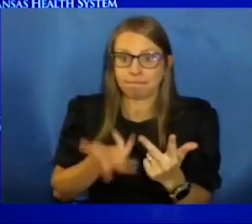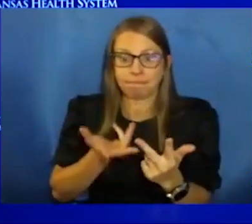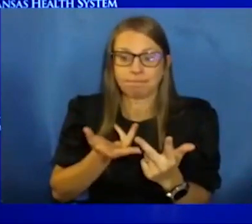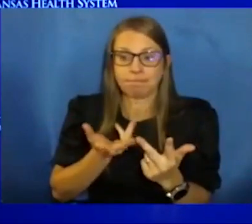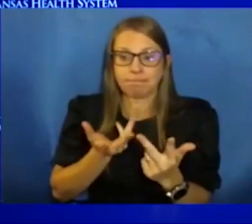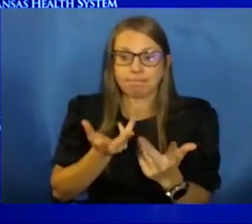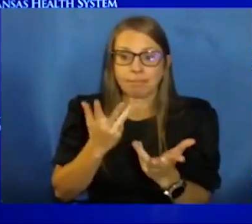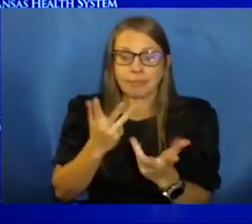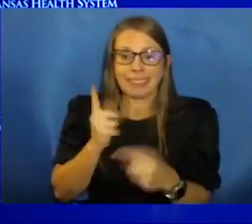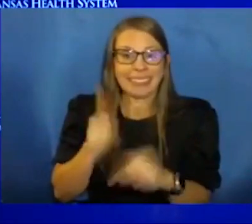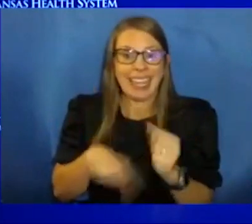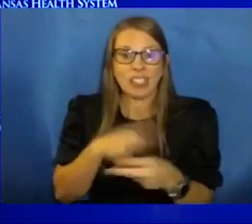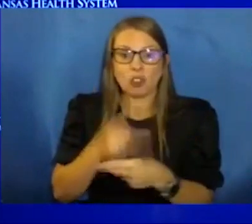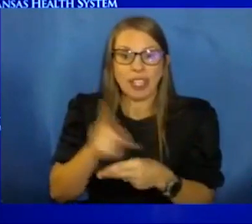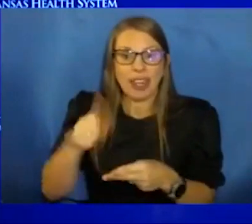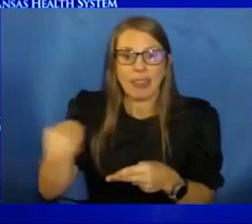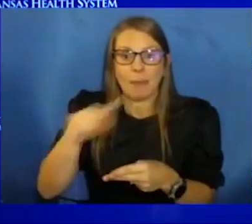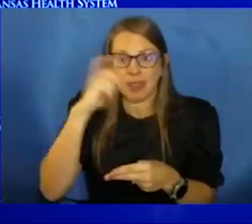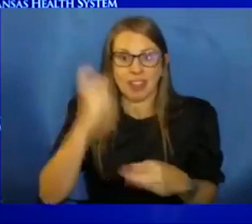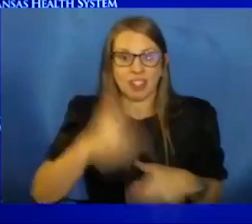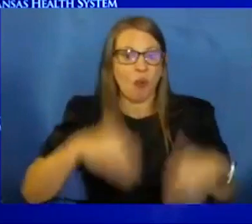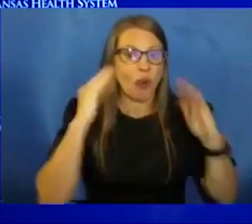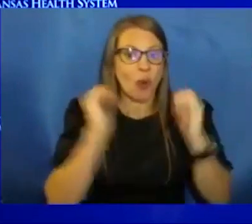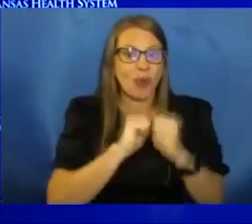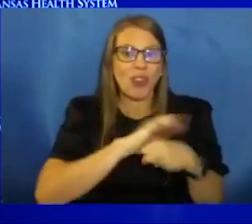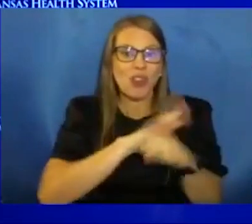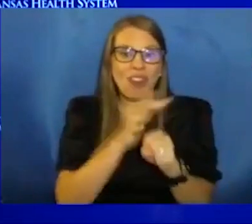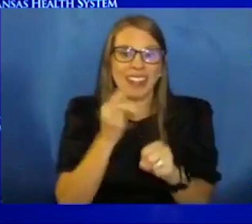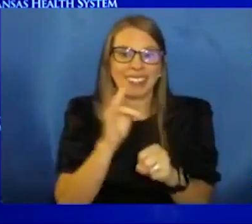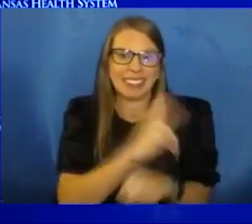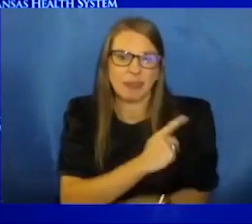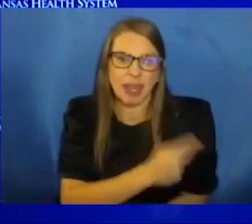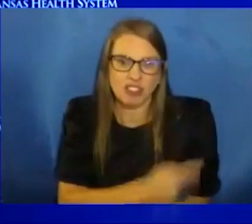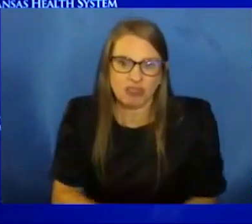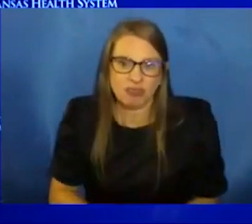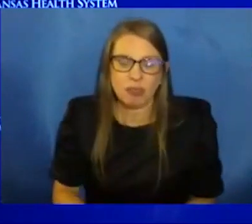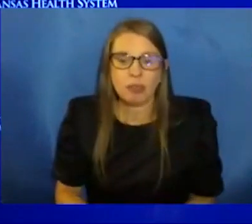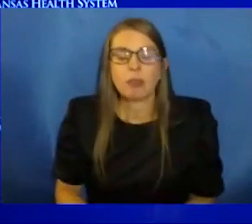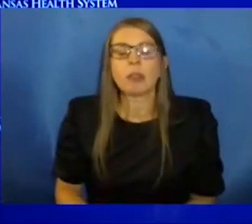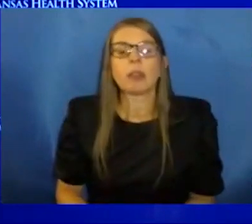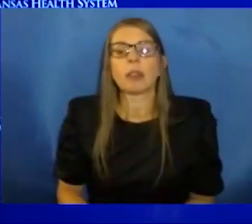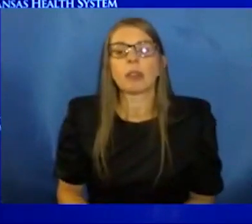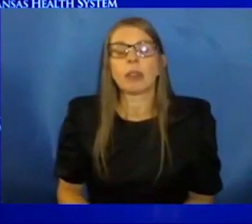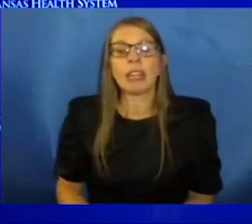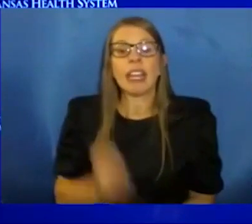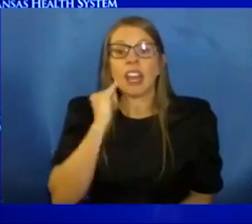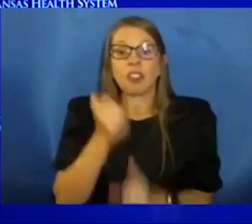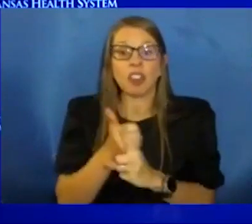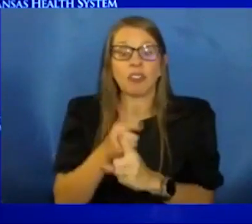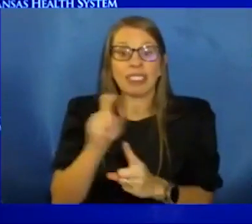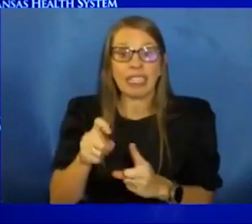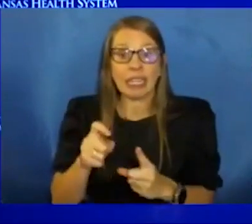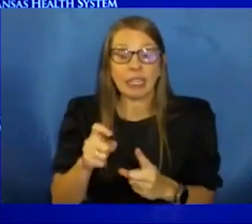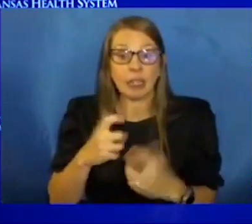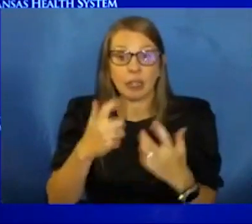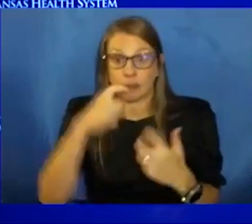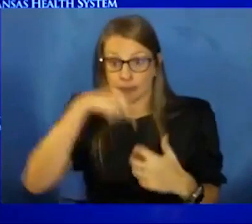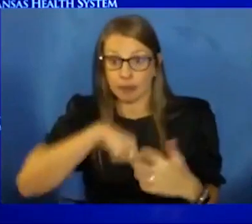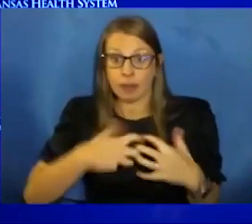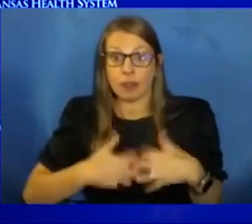looking to stop infection? I think it's very difficult to stop infection. Infection is really just that virus coming into contact with your cells and causing an